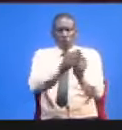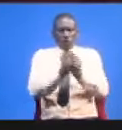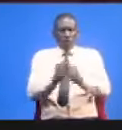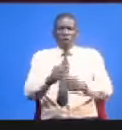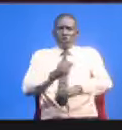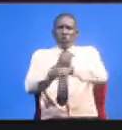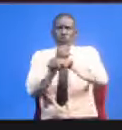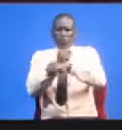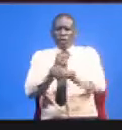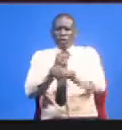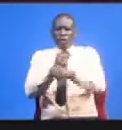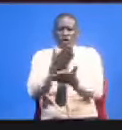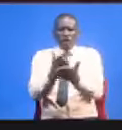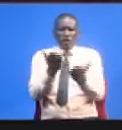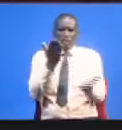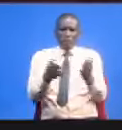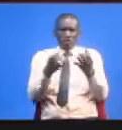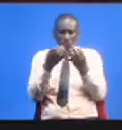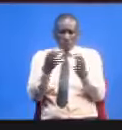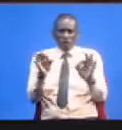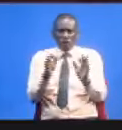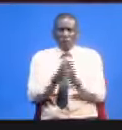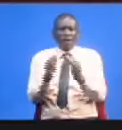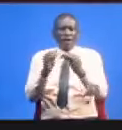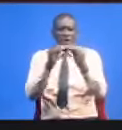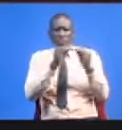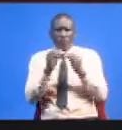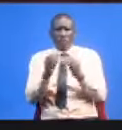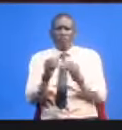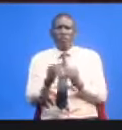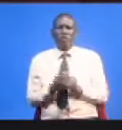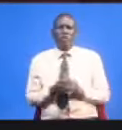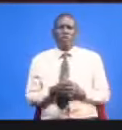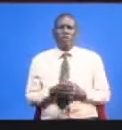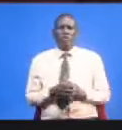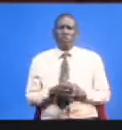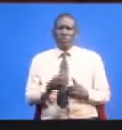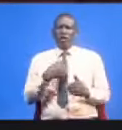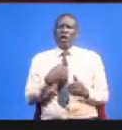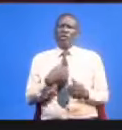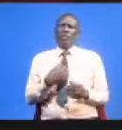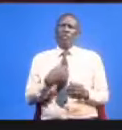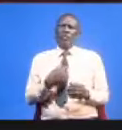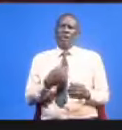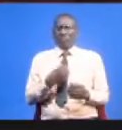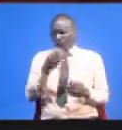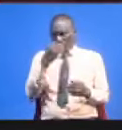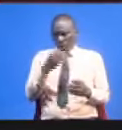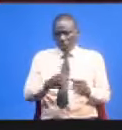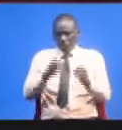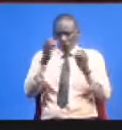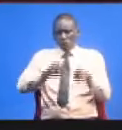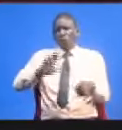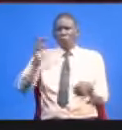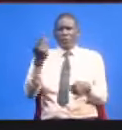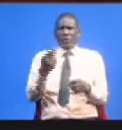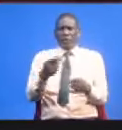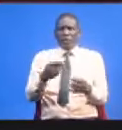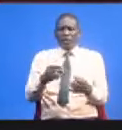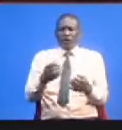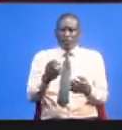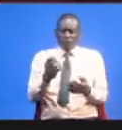to protect our shared values of freedom and democracy. And having had dinner with President-elect Trump